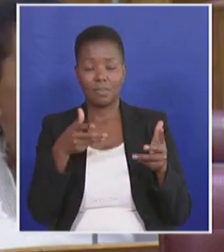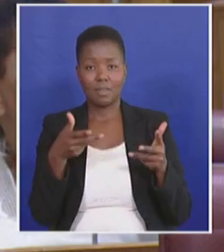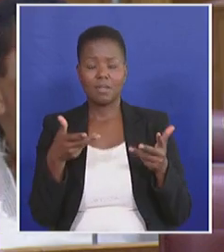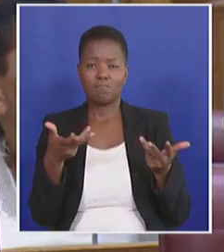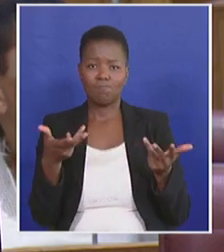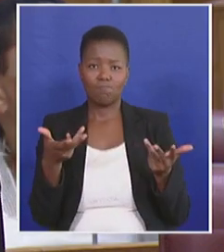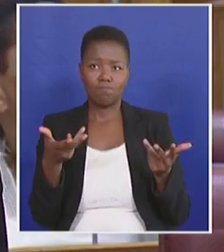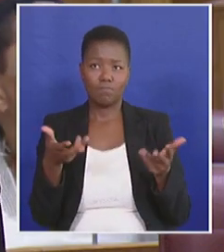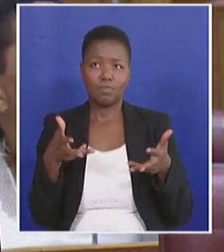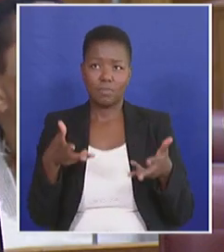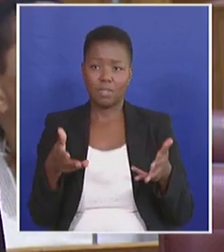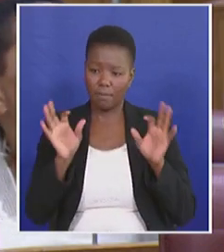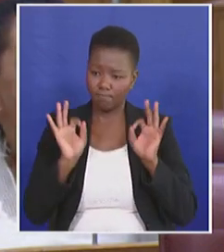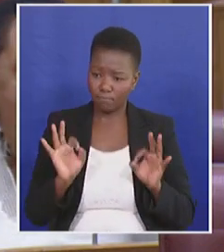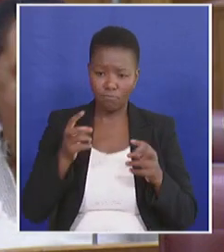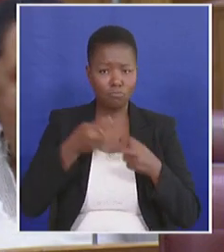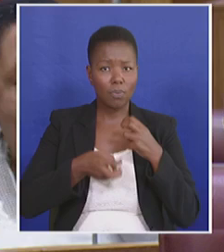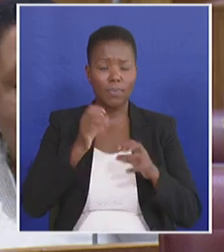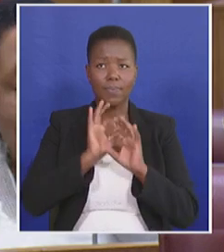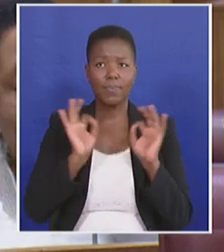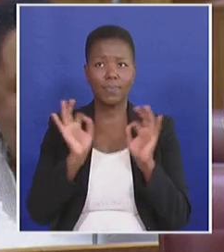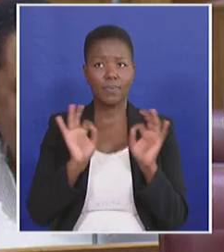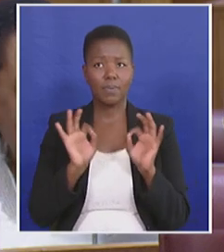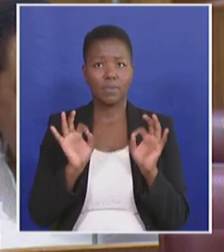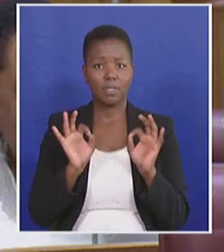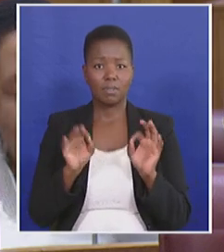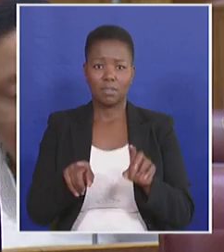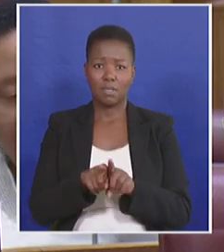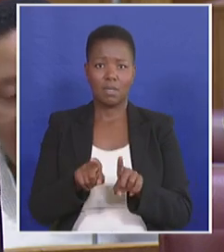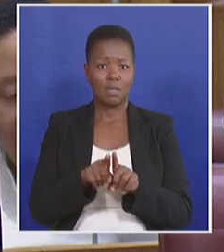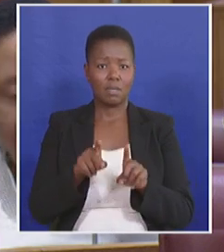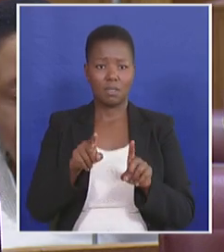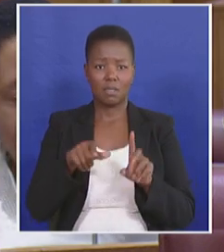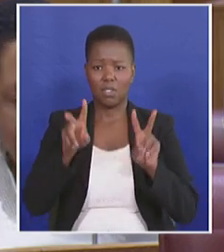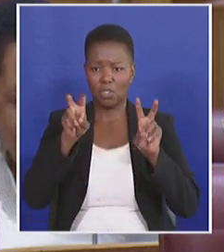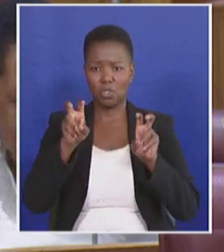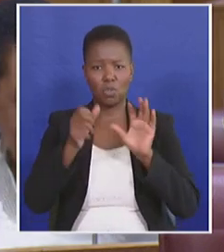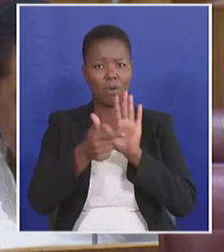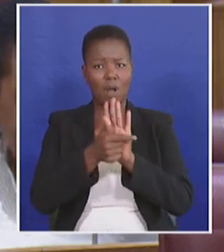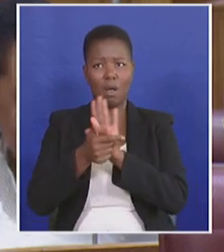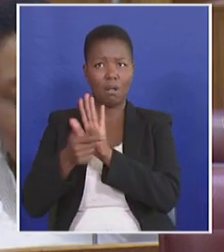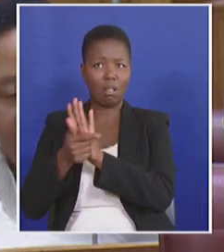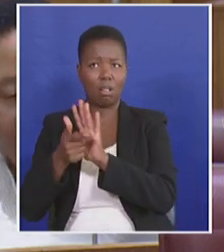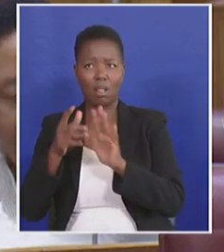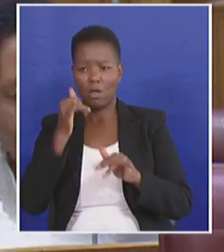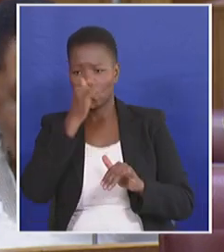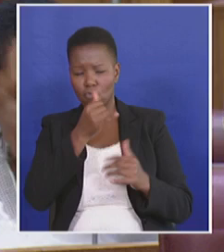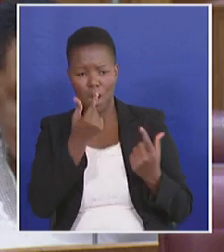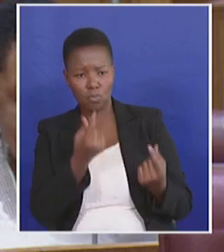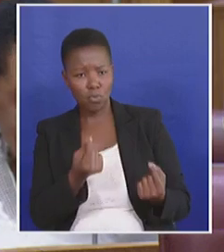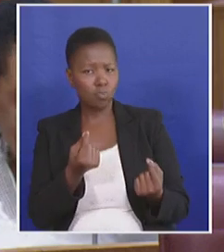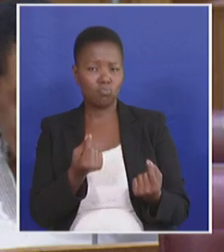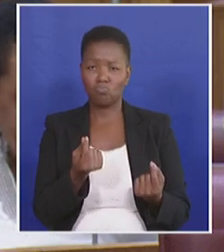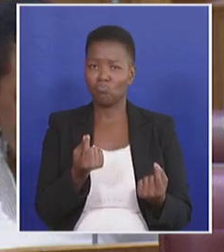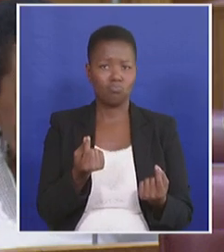there is no particular issue about him insofar as the legal issues are concerned in this country pertaining to him, but